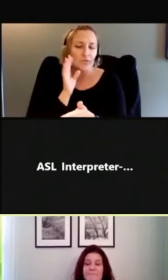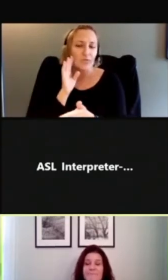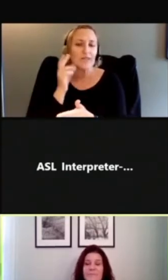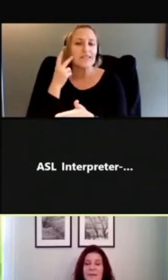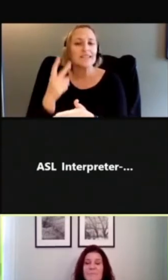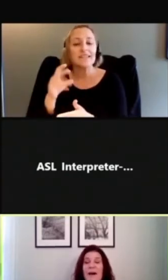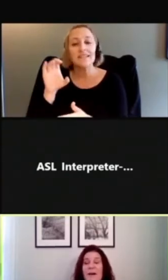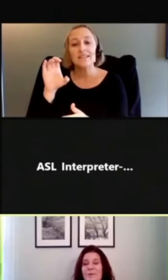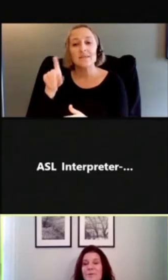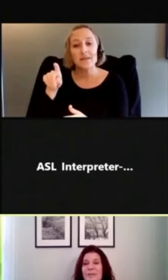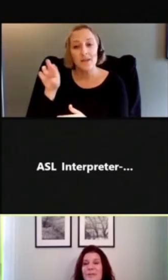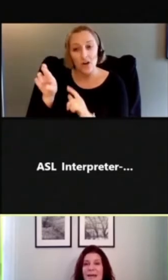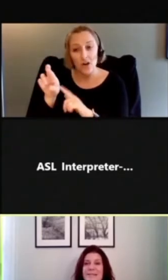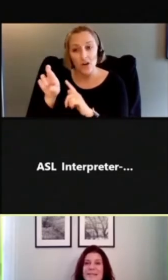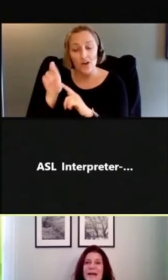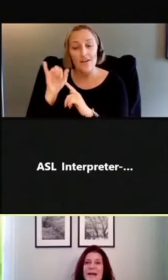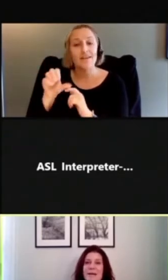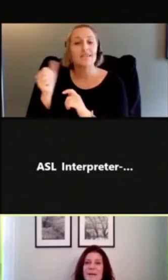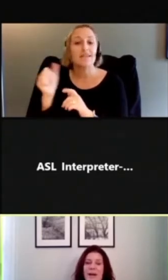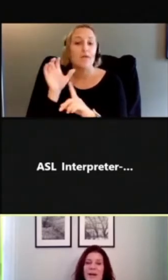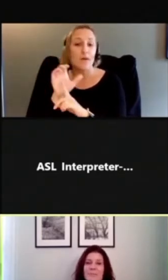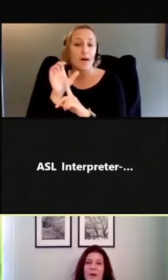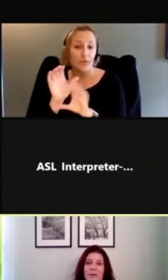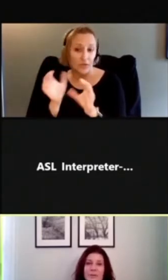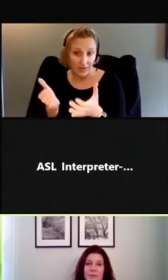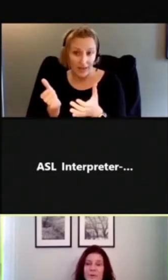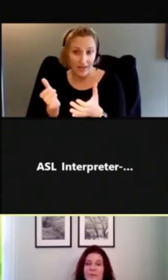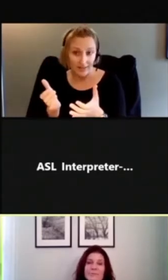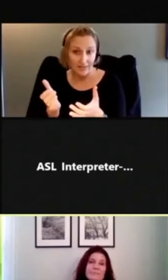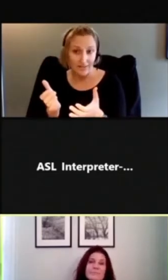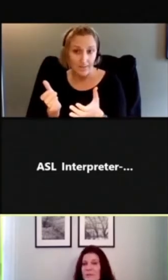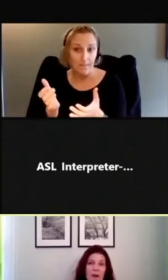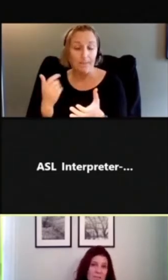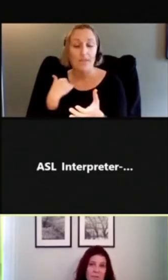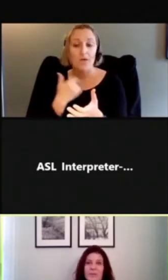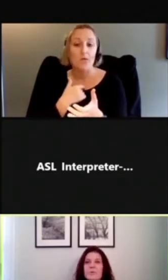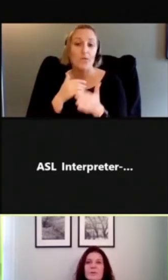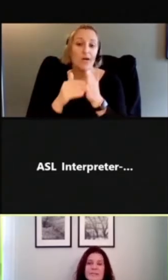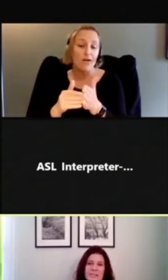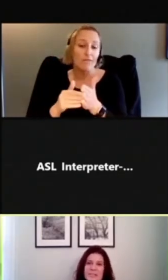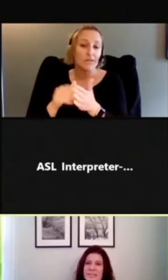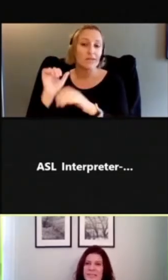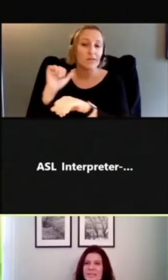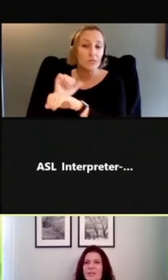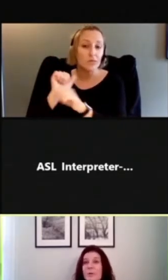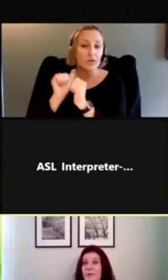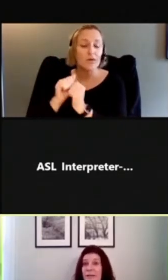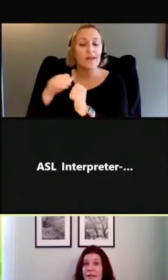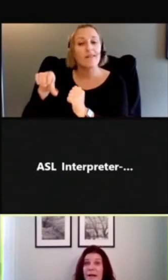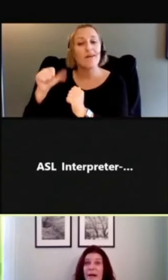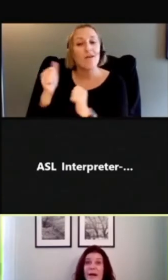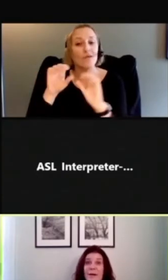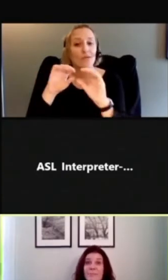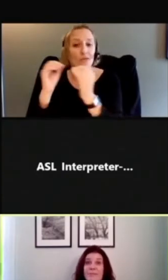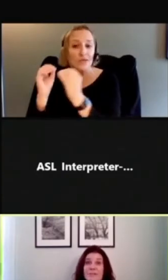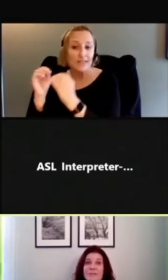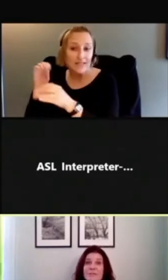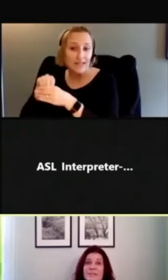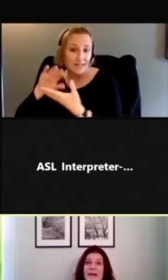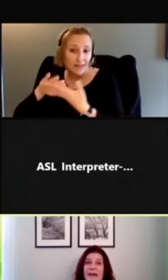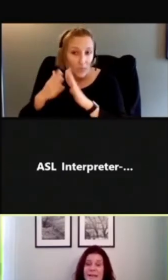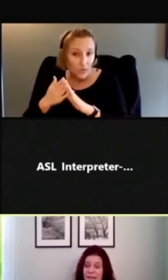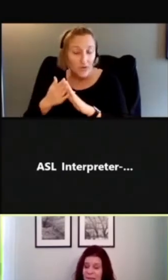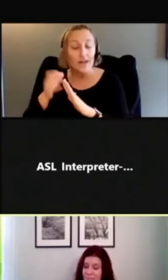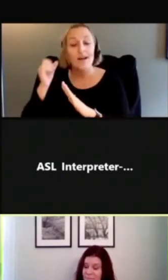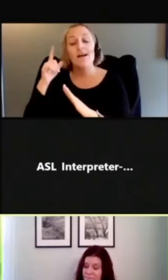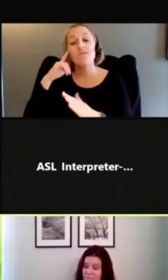really popular class. And they often partner with Red Cross or other organizations in the community. But for